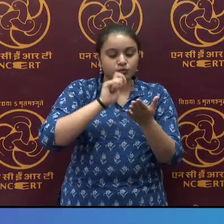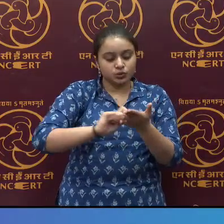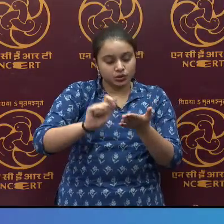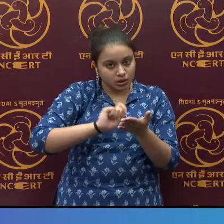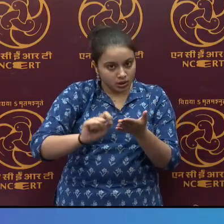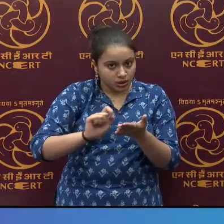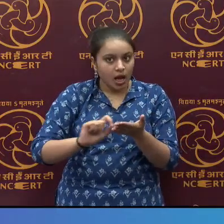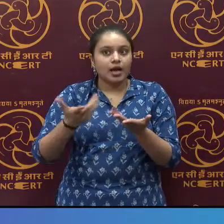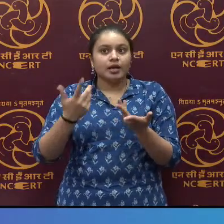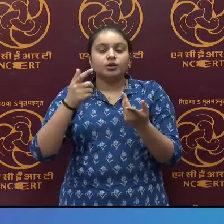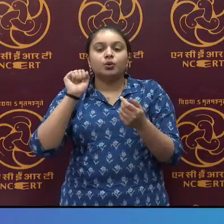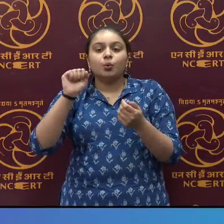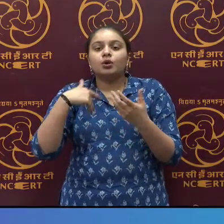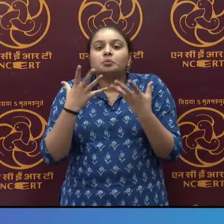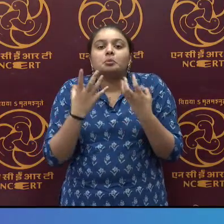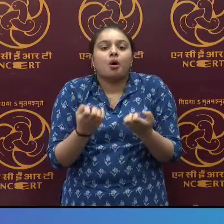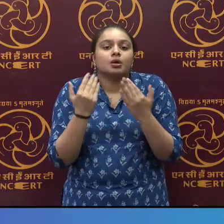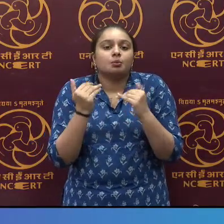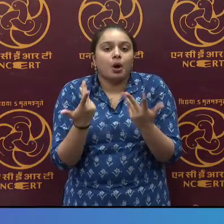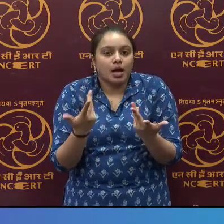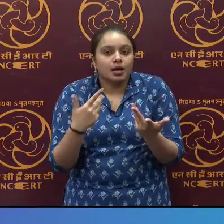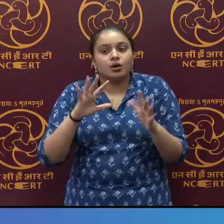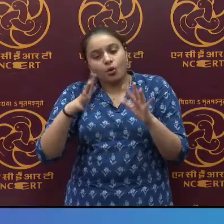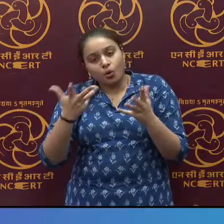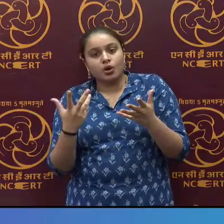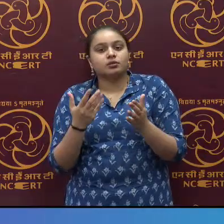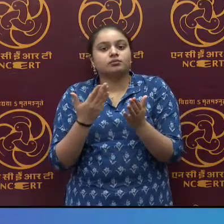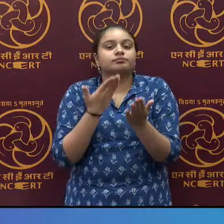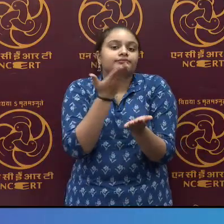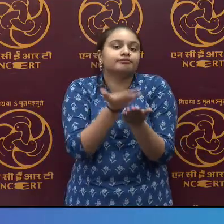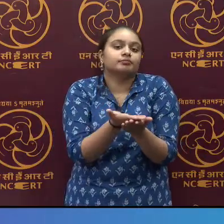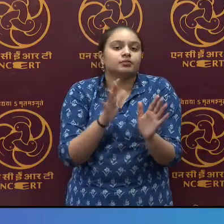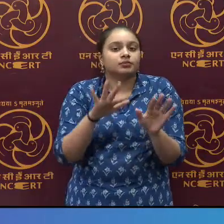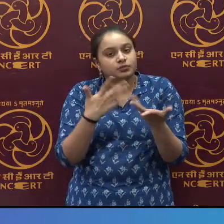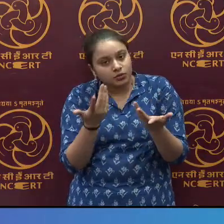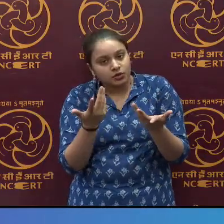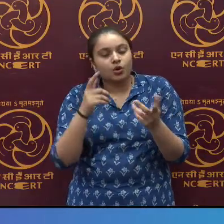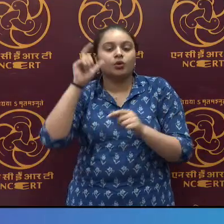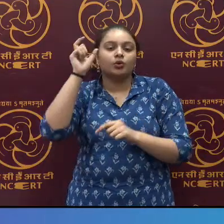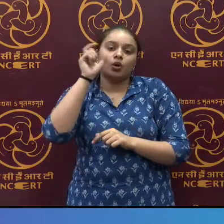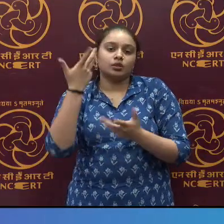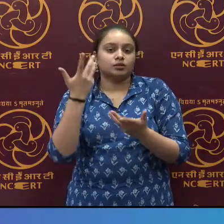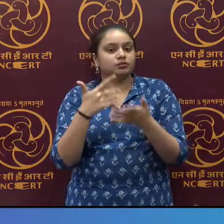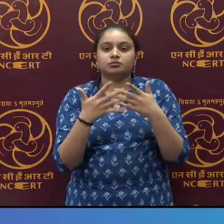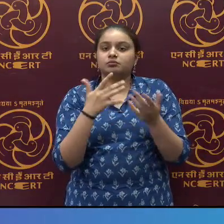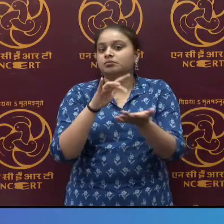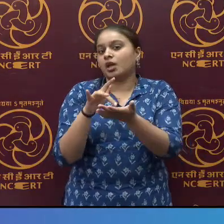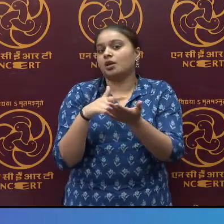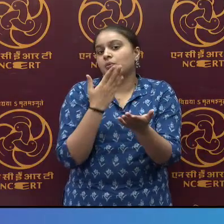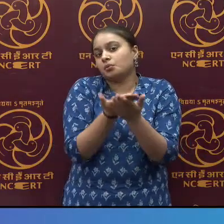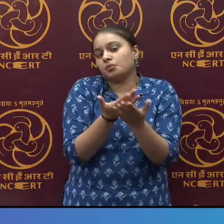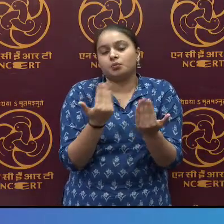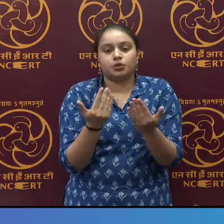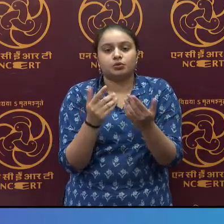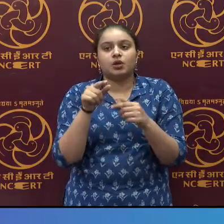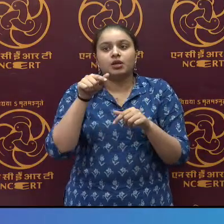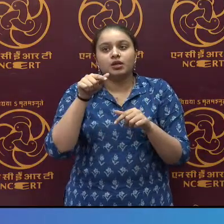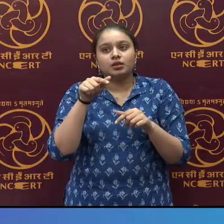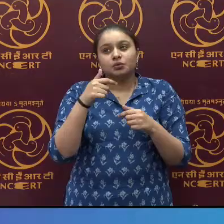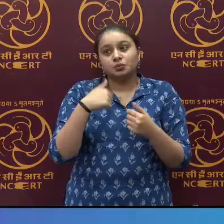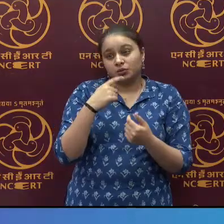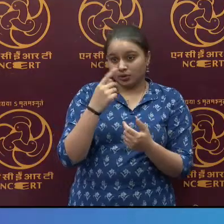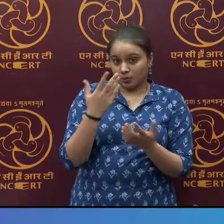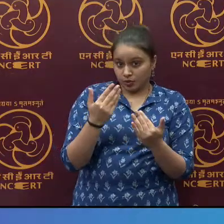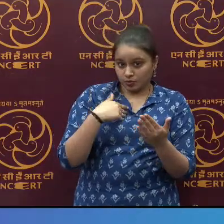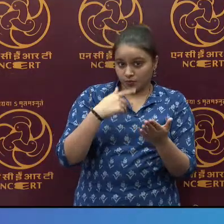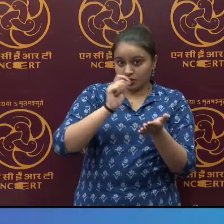of purpose and then get a good admission in a good place or in very reputed college. So, we can say that writing articles is a good